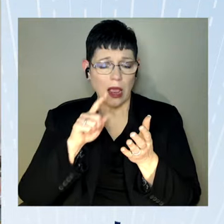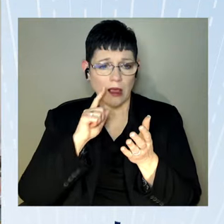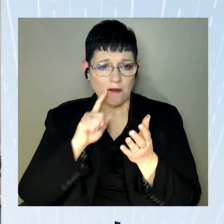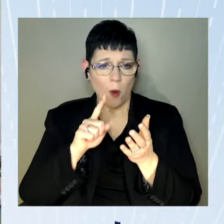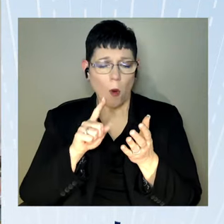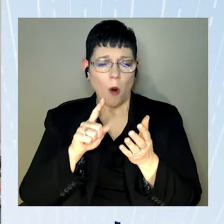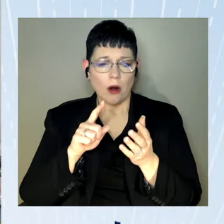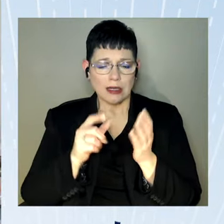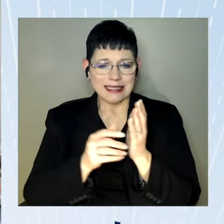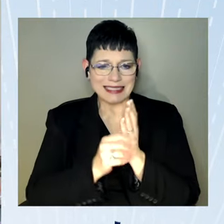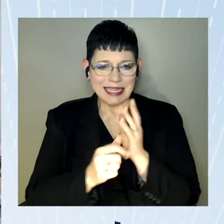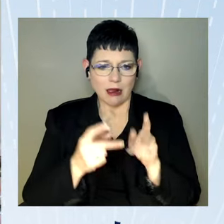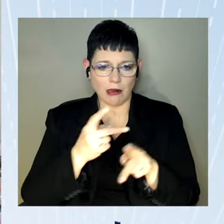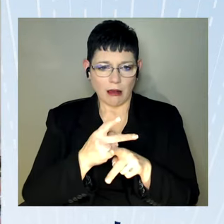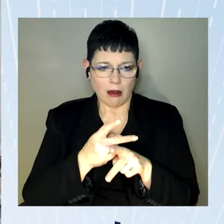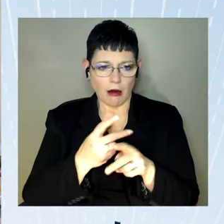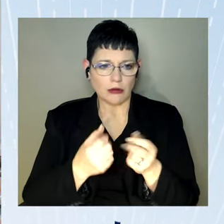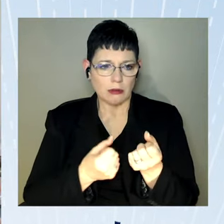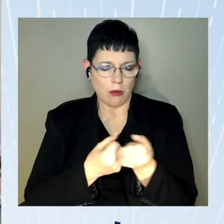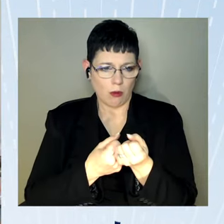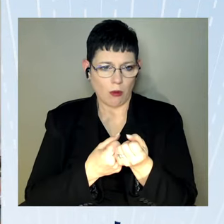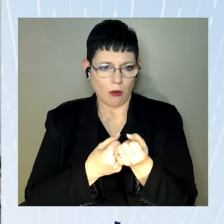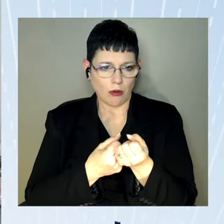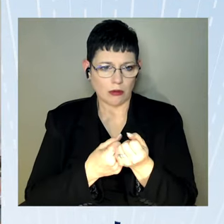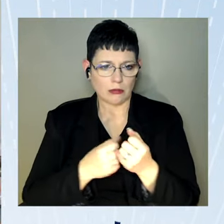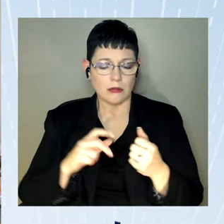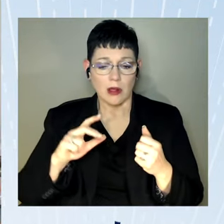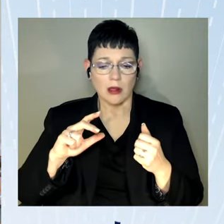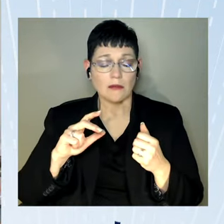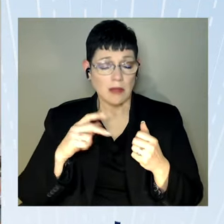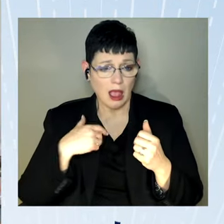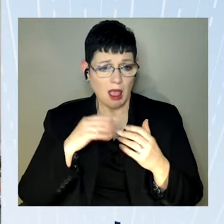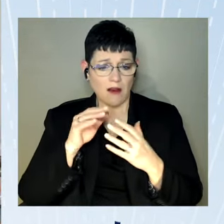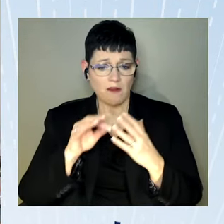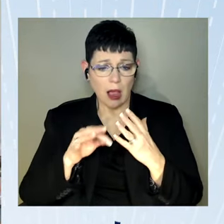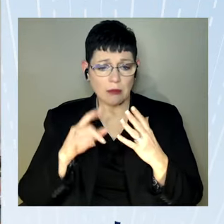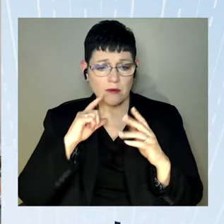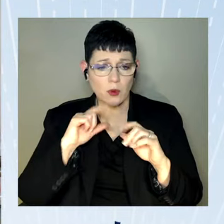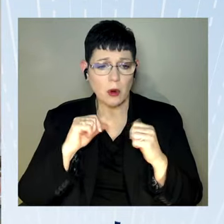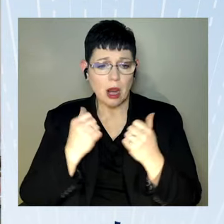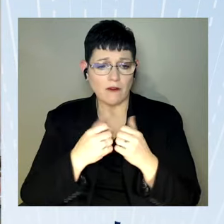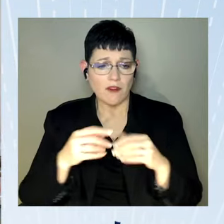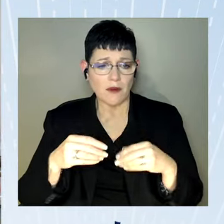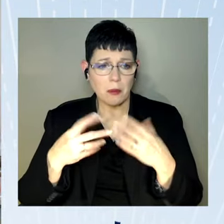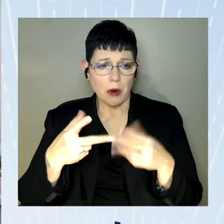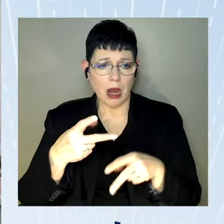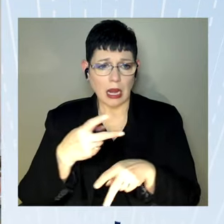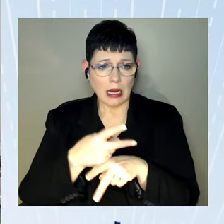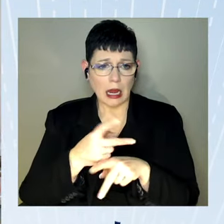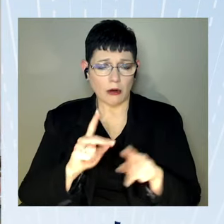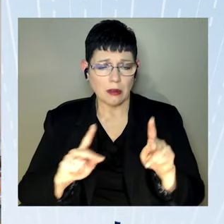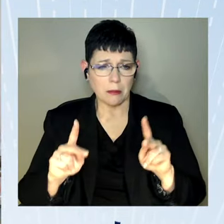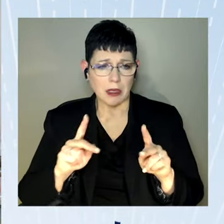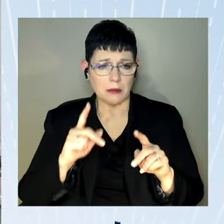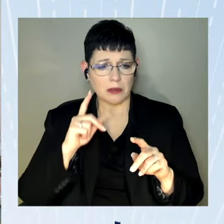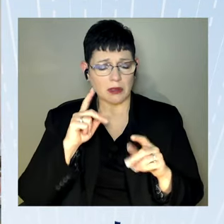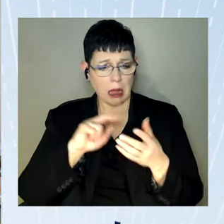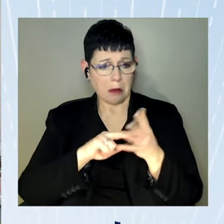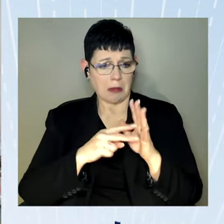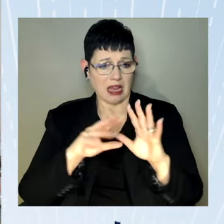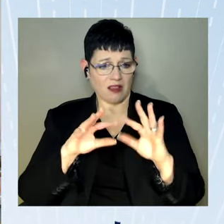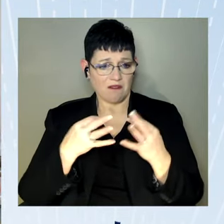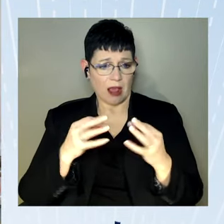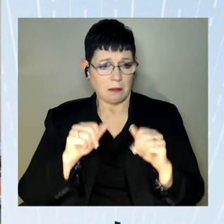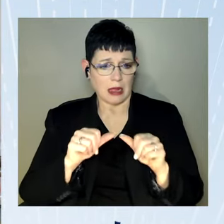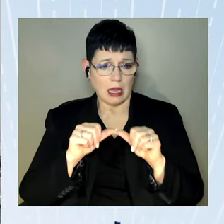this assistance. There are options for agencies to provide this care to an individual so family members can continue their jobs